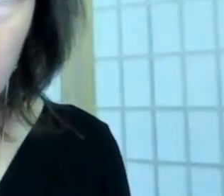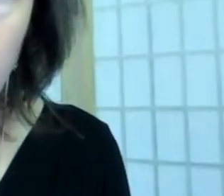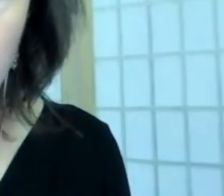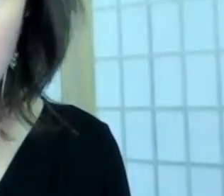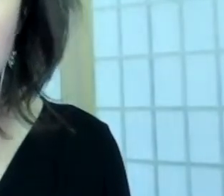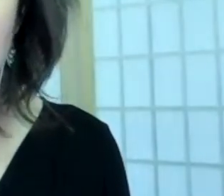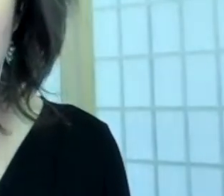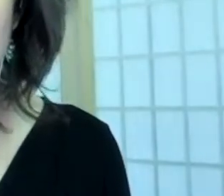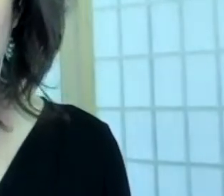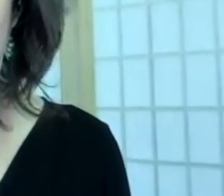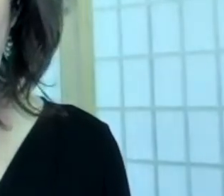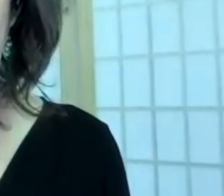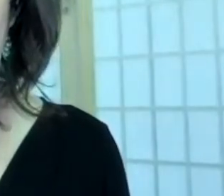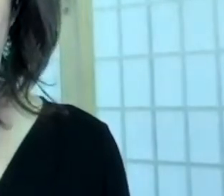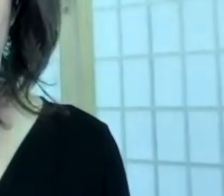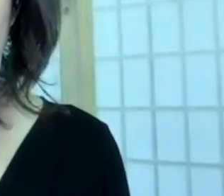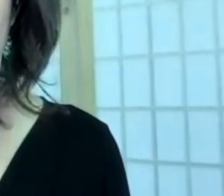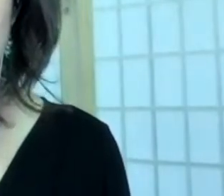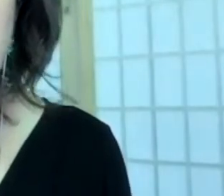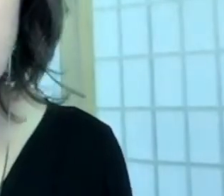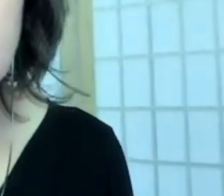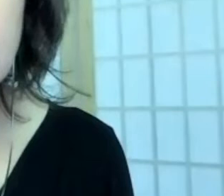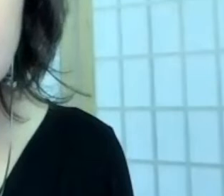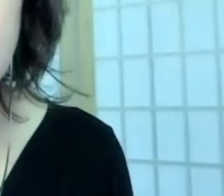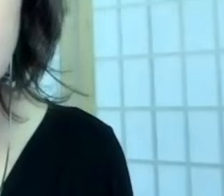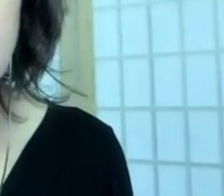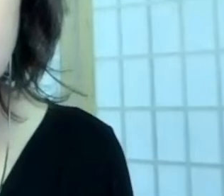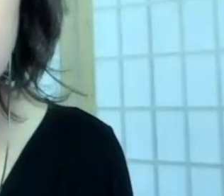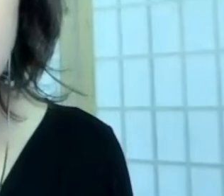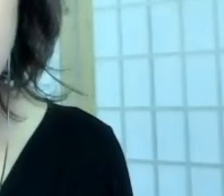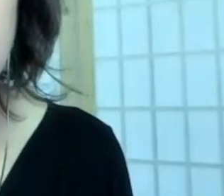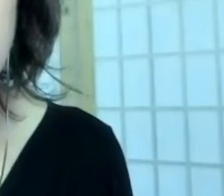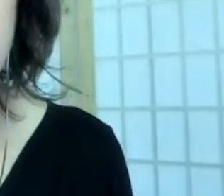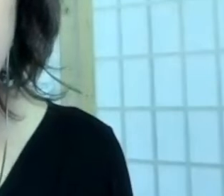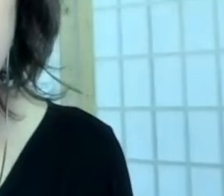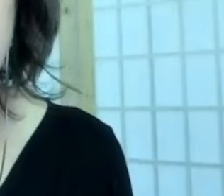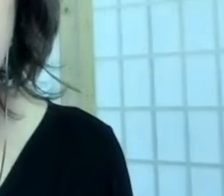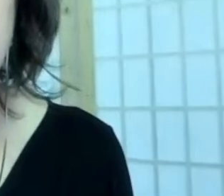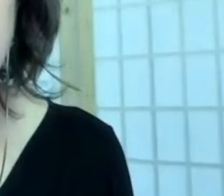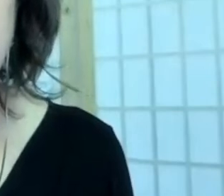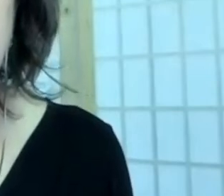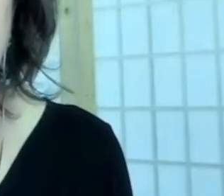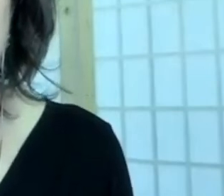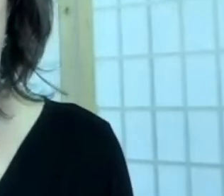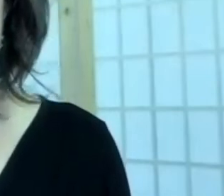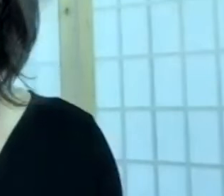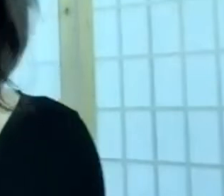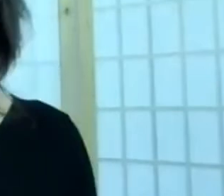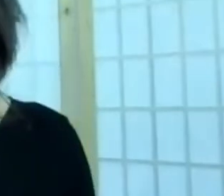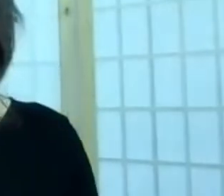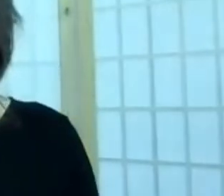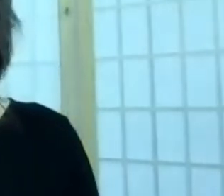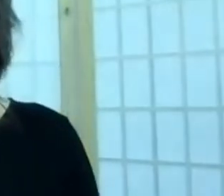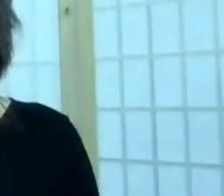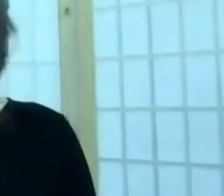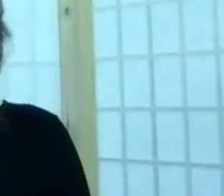what a trauma-informed community could look like, because folks, I think, in some regards are feeling very much like the communities in which they